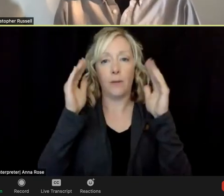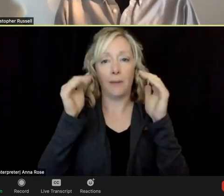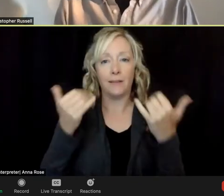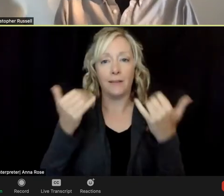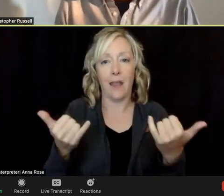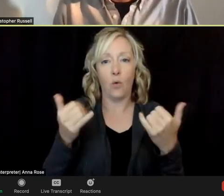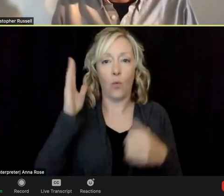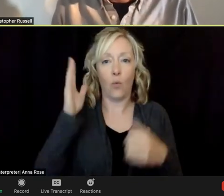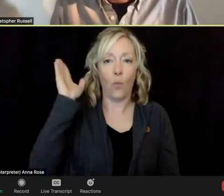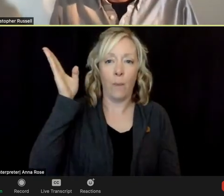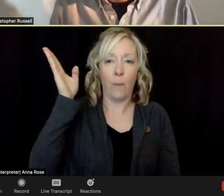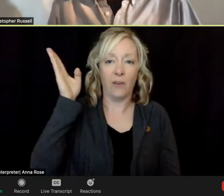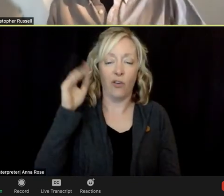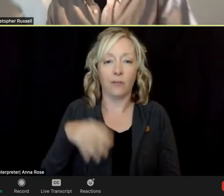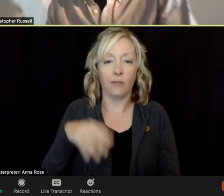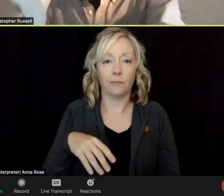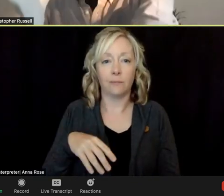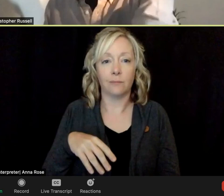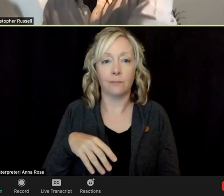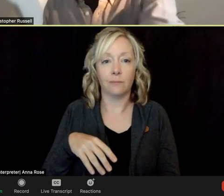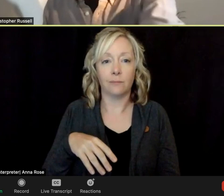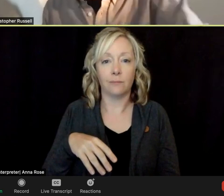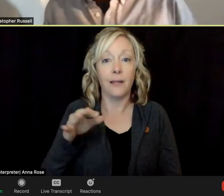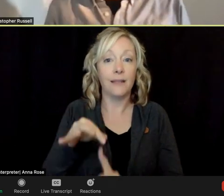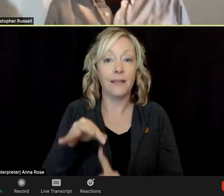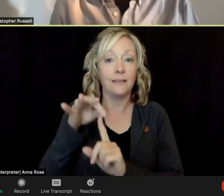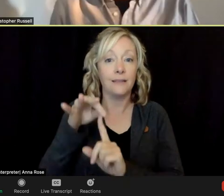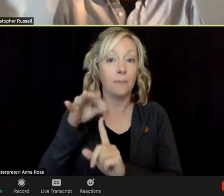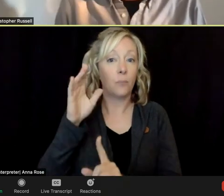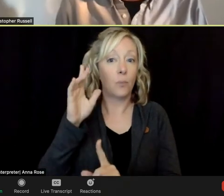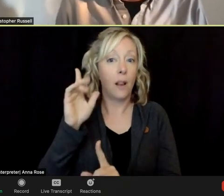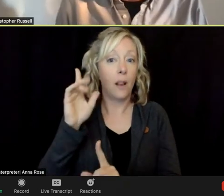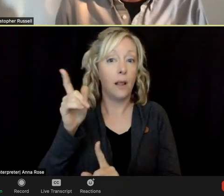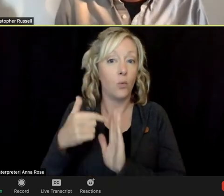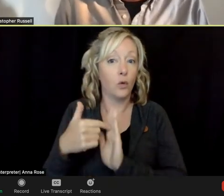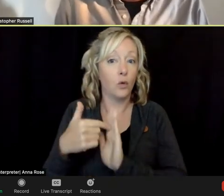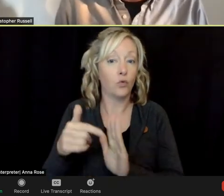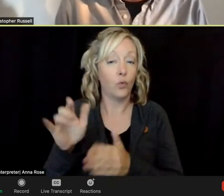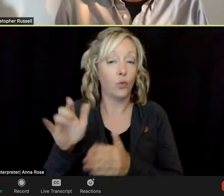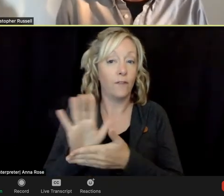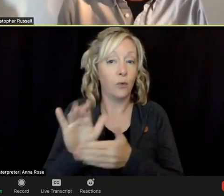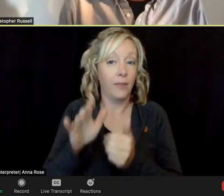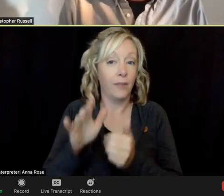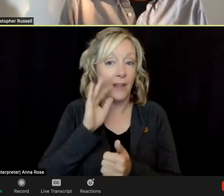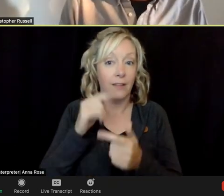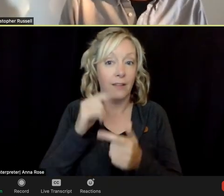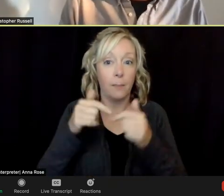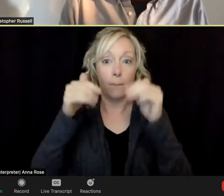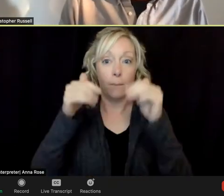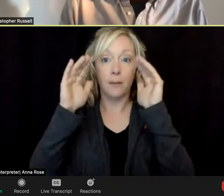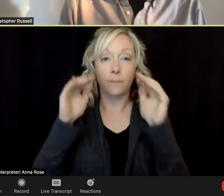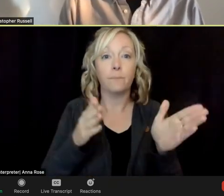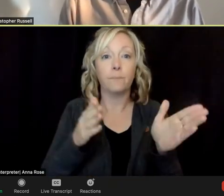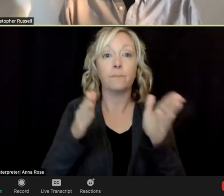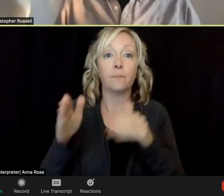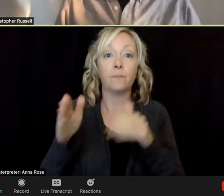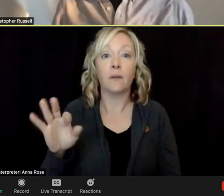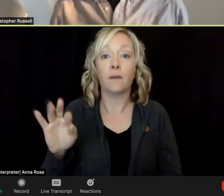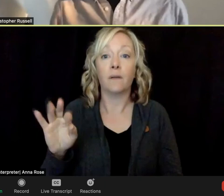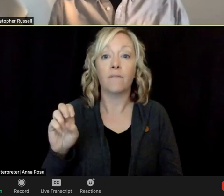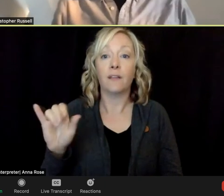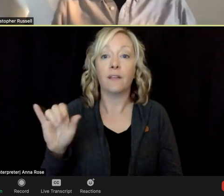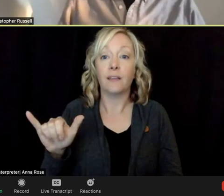on a webinar, except for when I show the cat videos. Then there's fussy awake, where you're starting